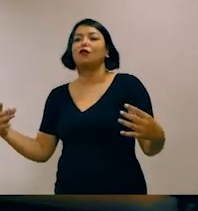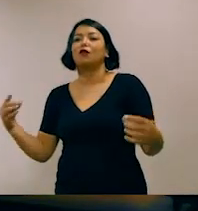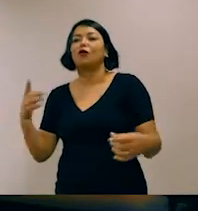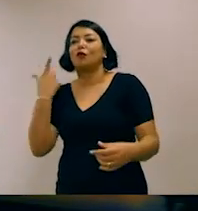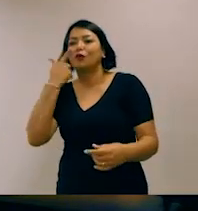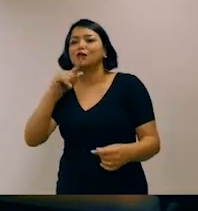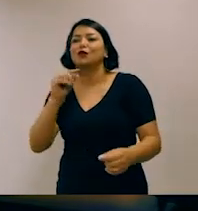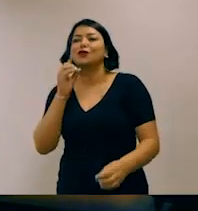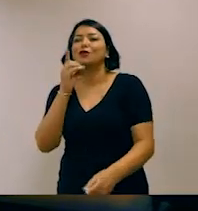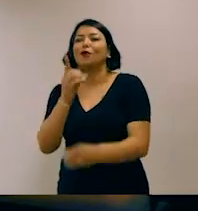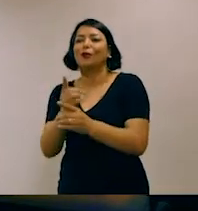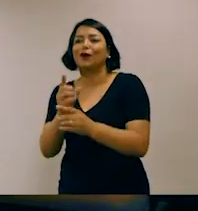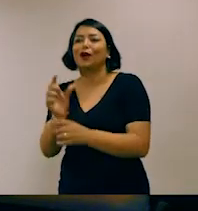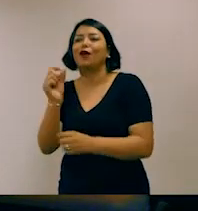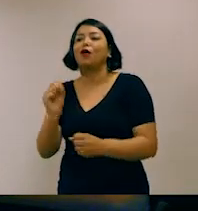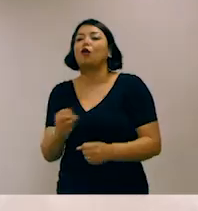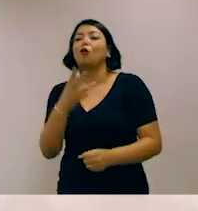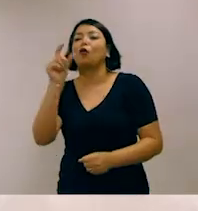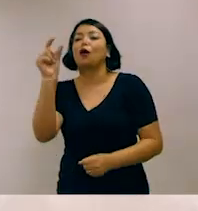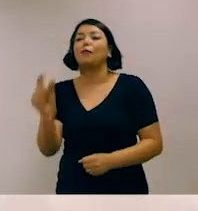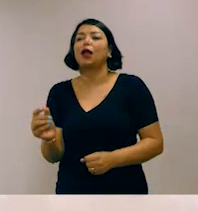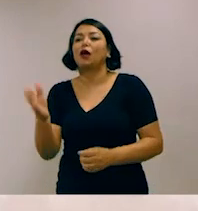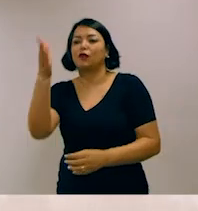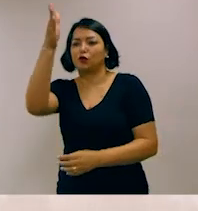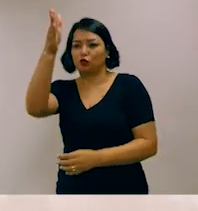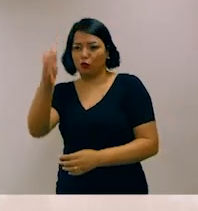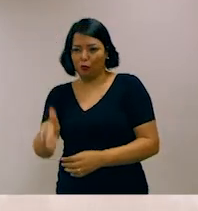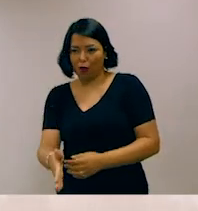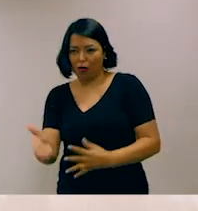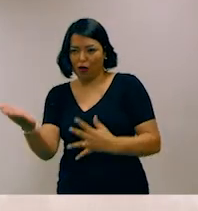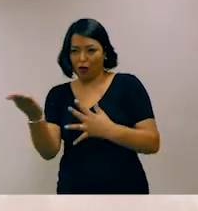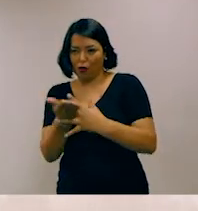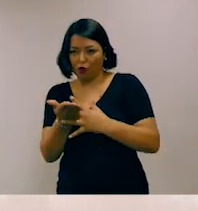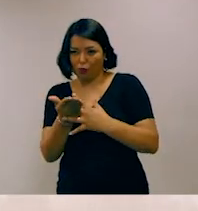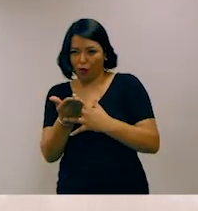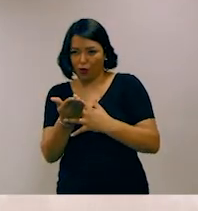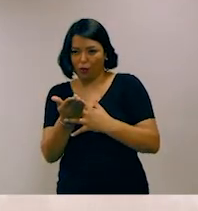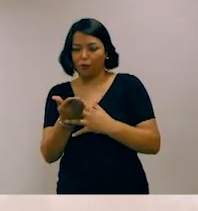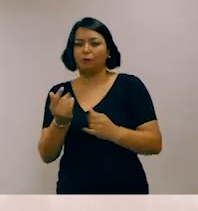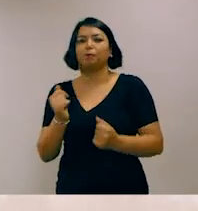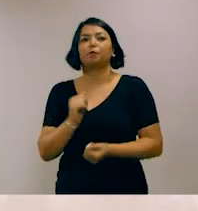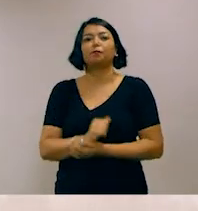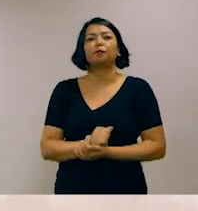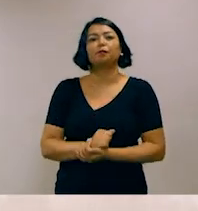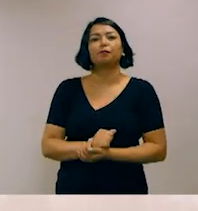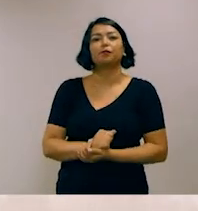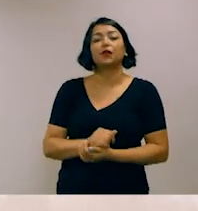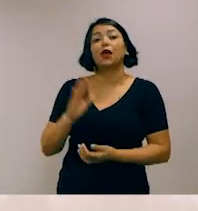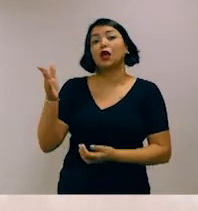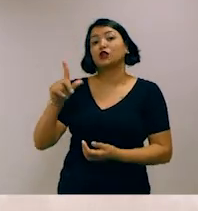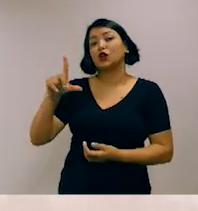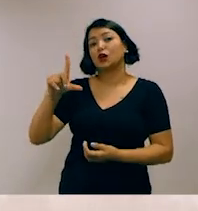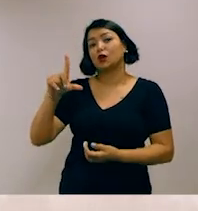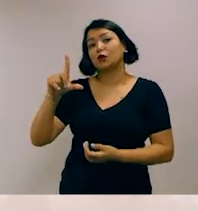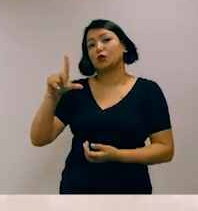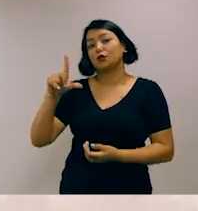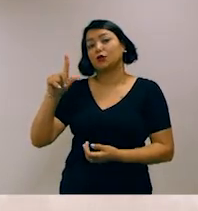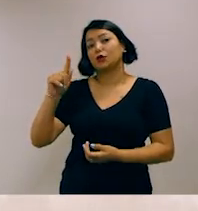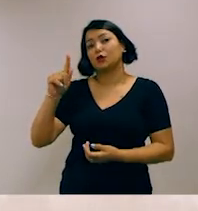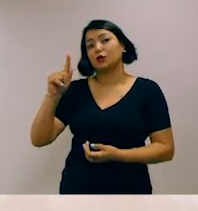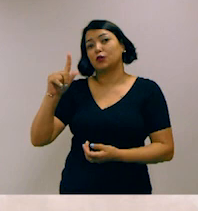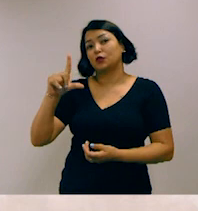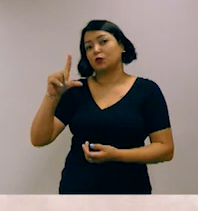to predict the word in between. In the Glove, the technique is very different. It goes from